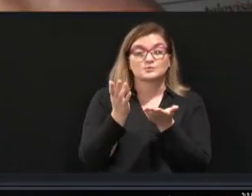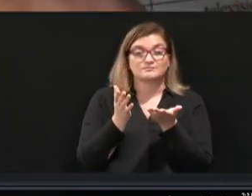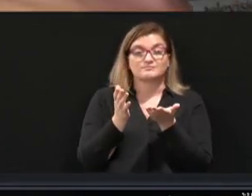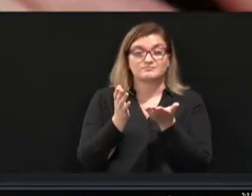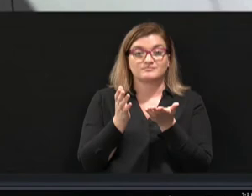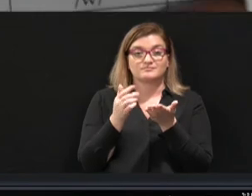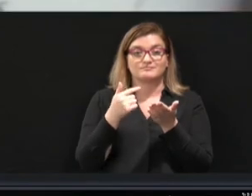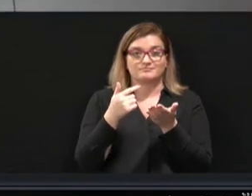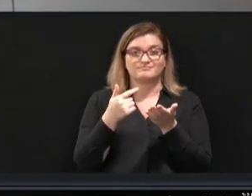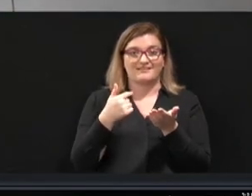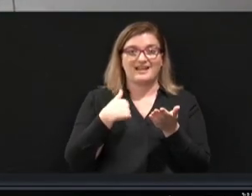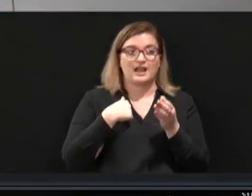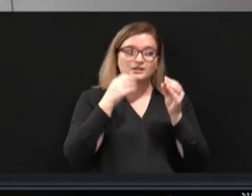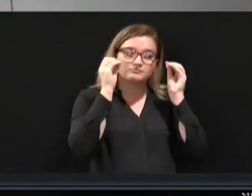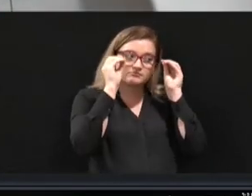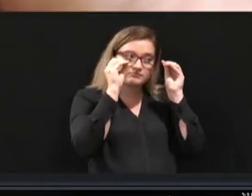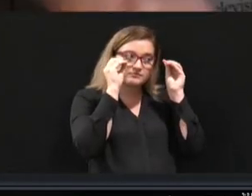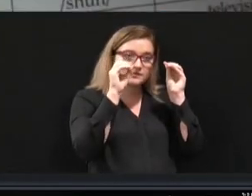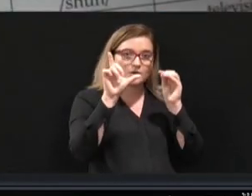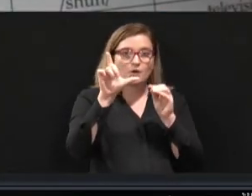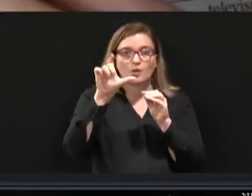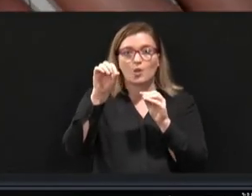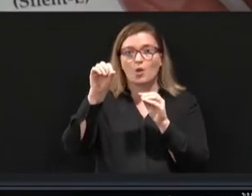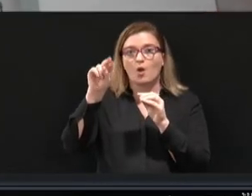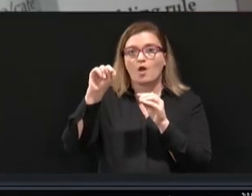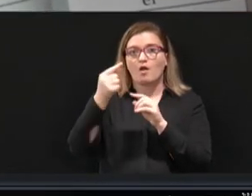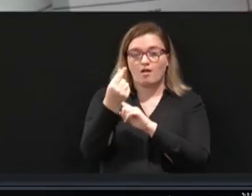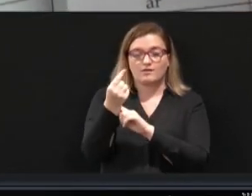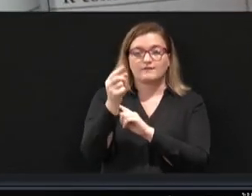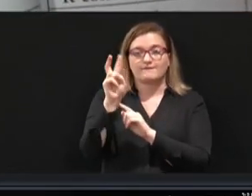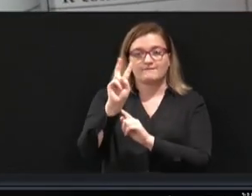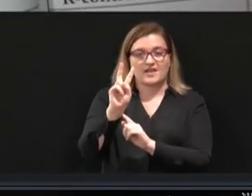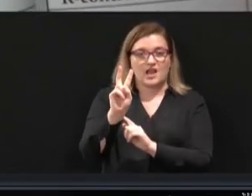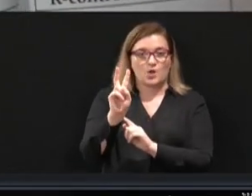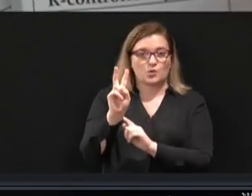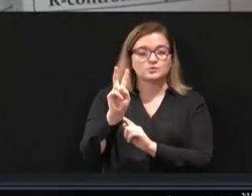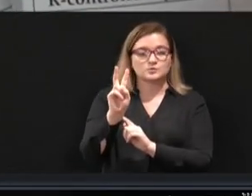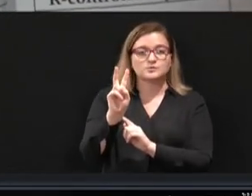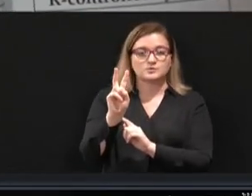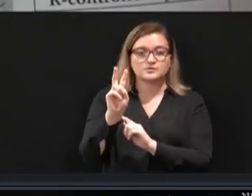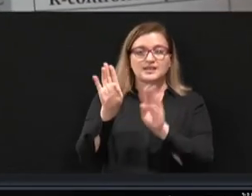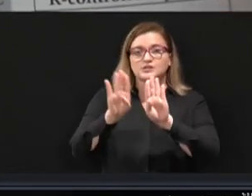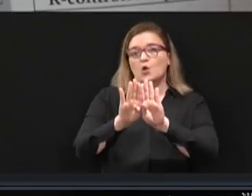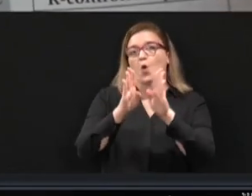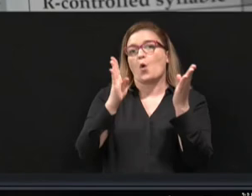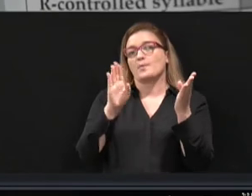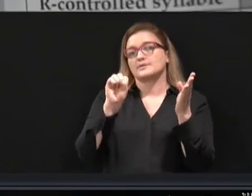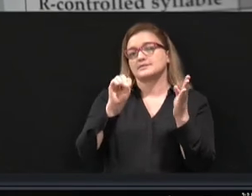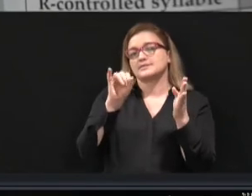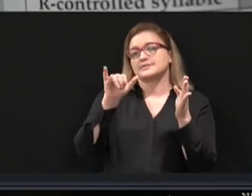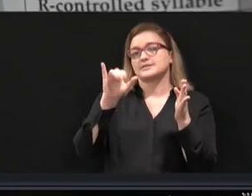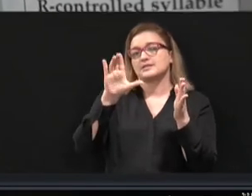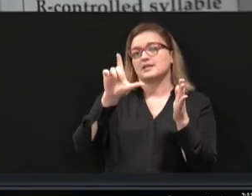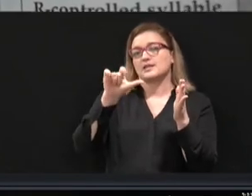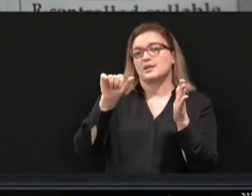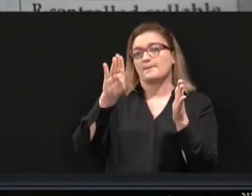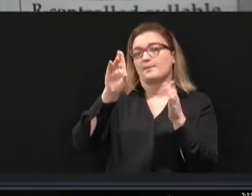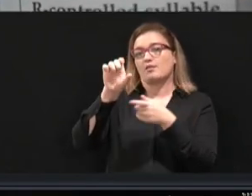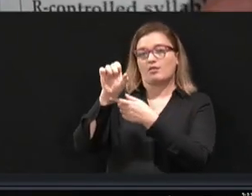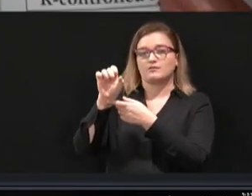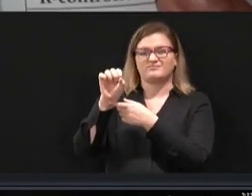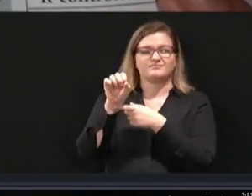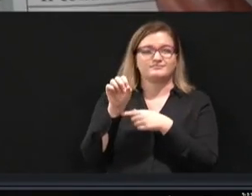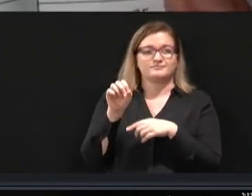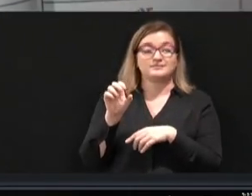62, when I'm teaching the long vowels as an open syllable at the top on 62. So that's when that card would